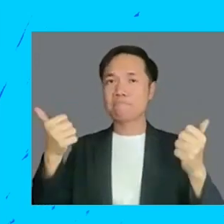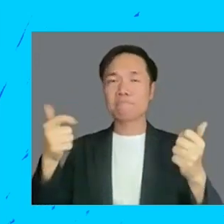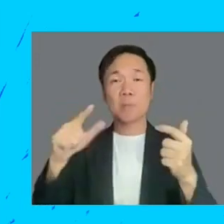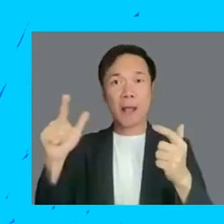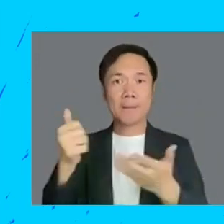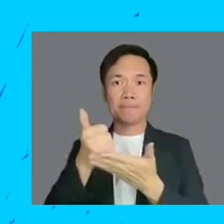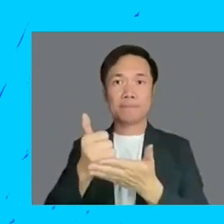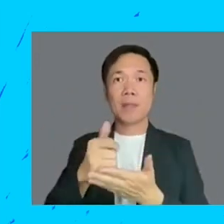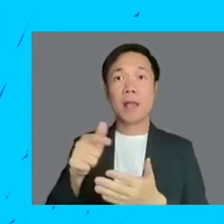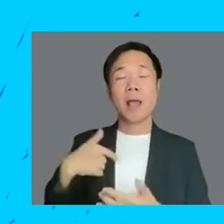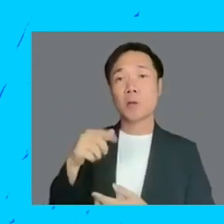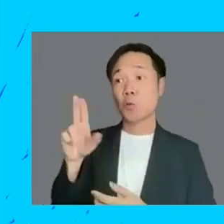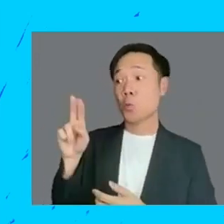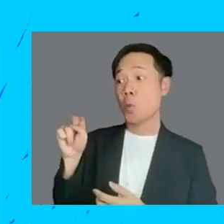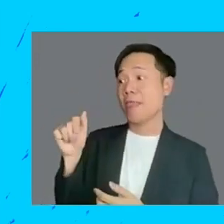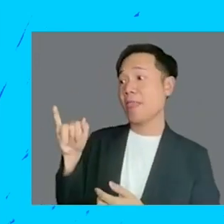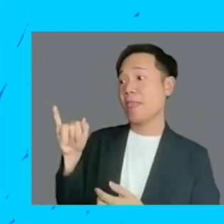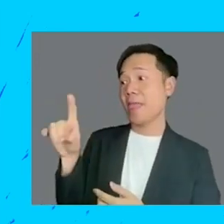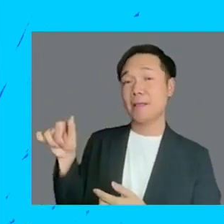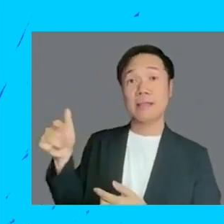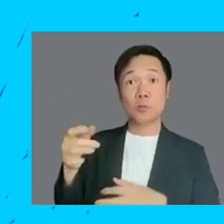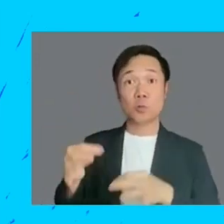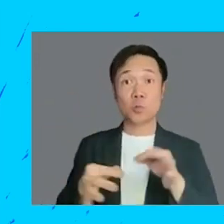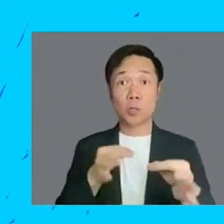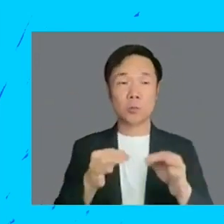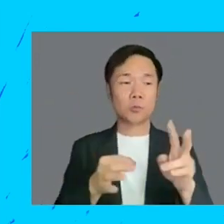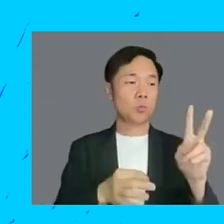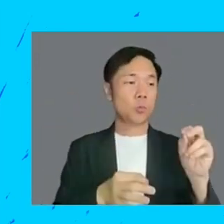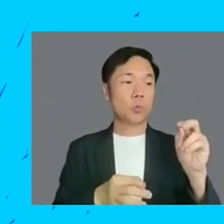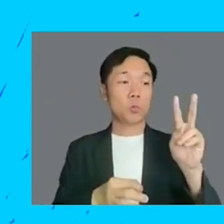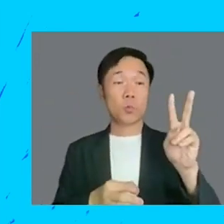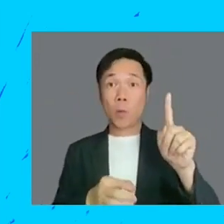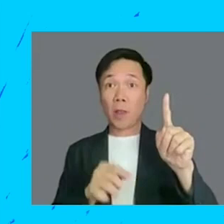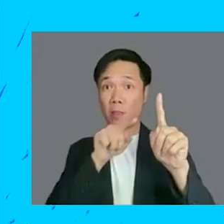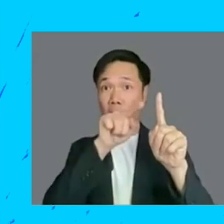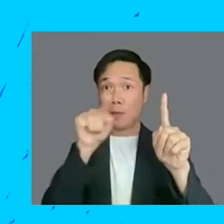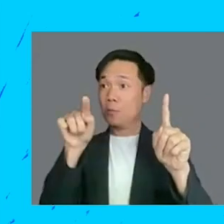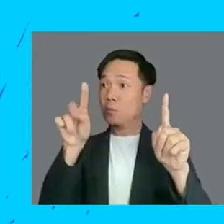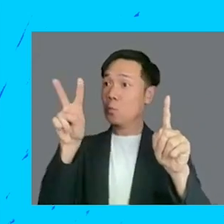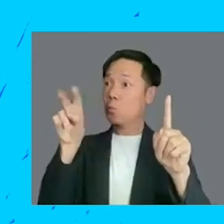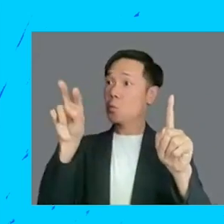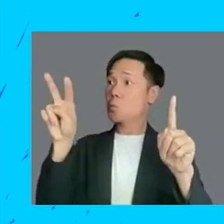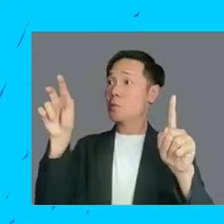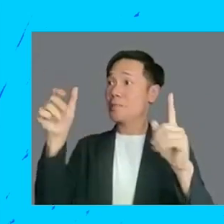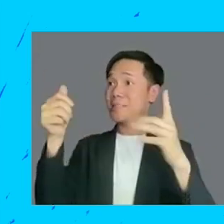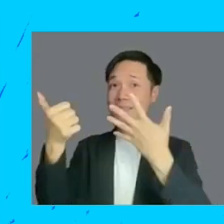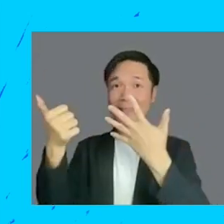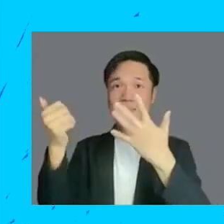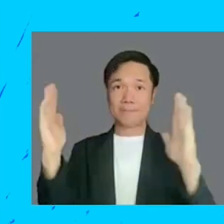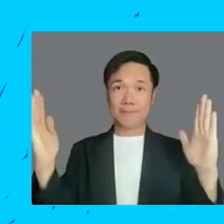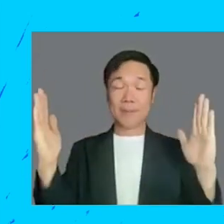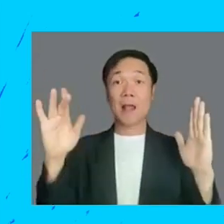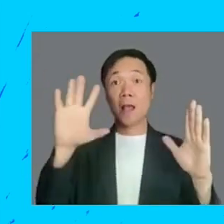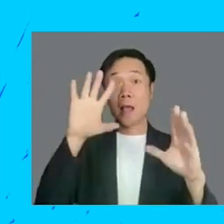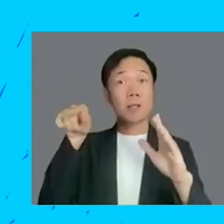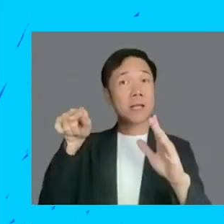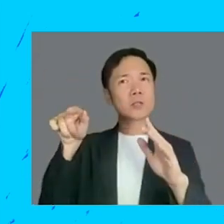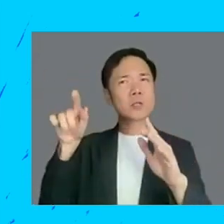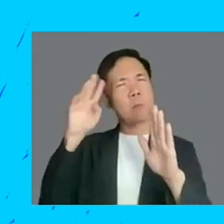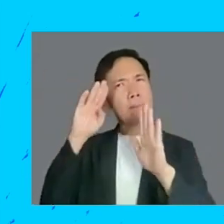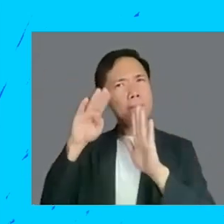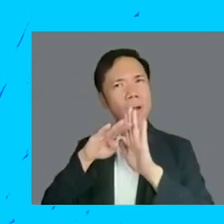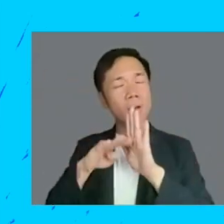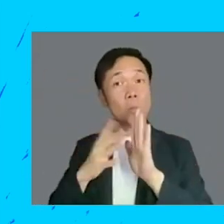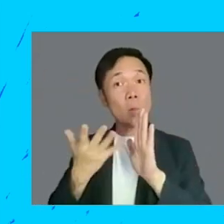UNAIDS Strategy 2021 to 2026 now includes social protection under multiple